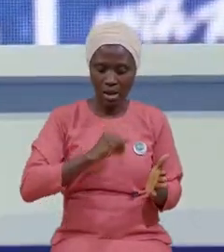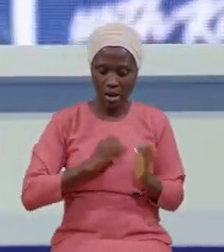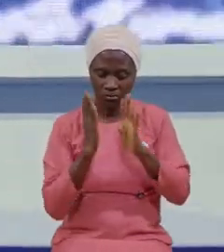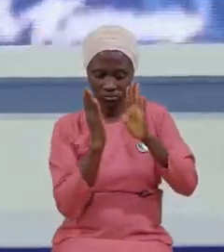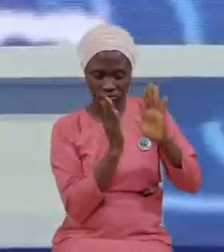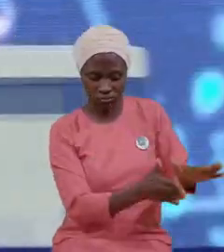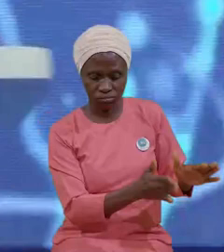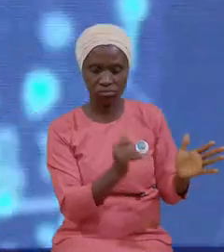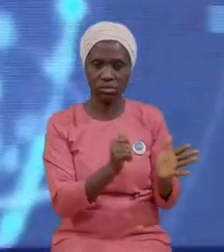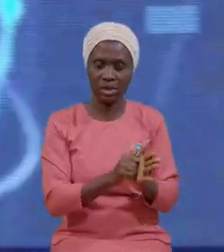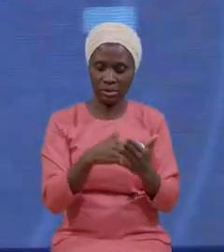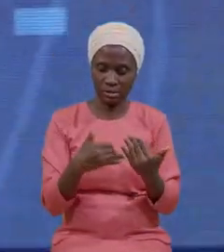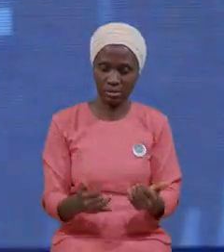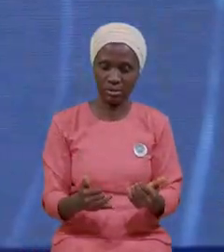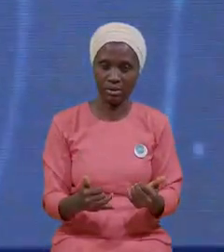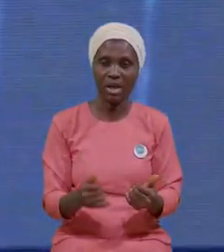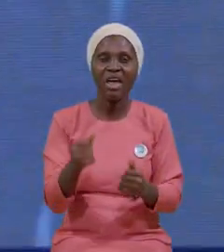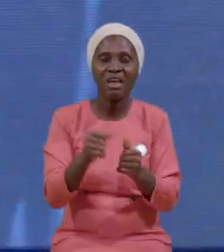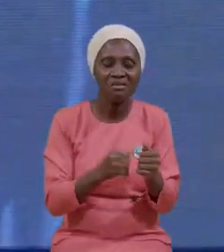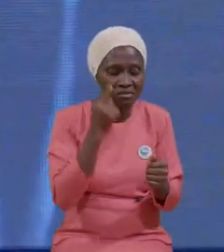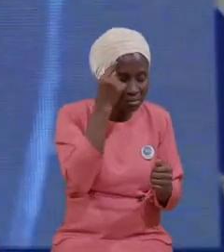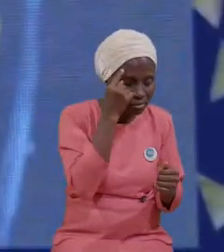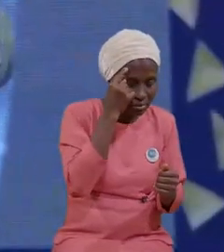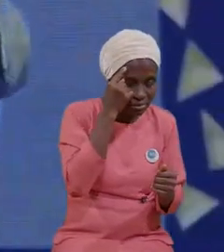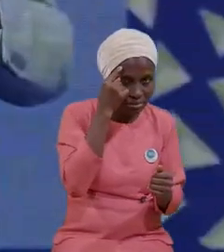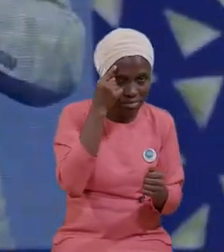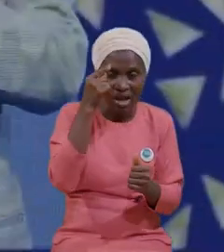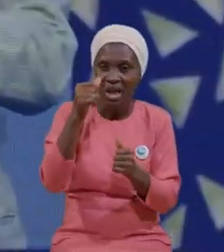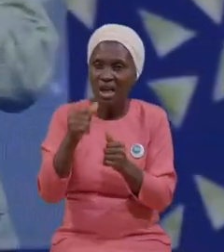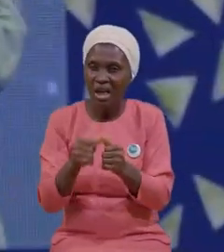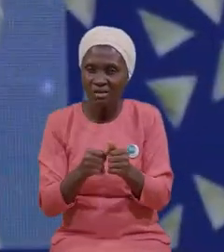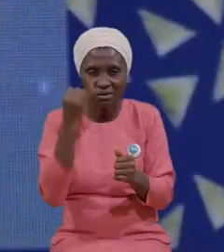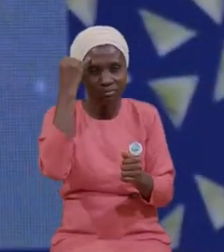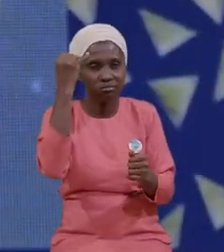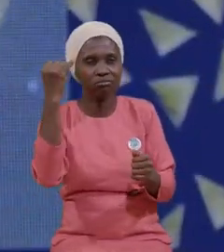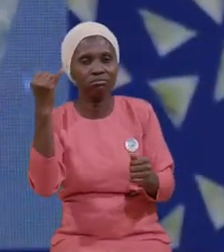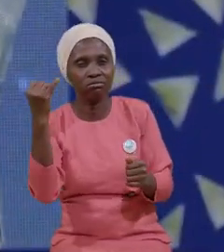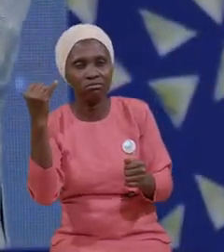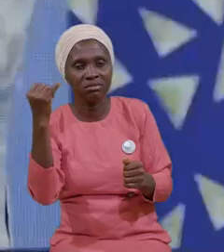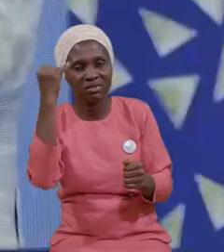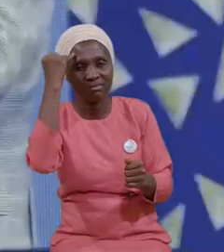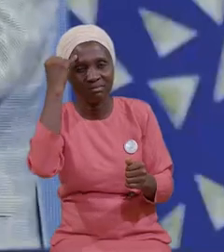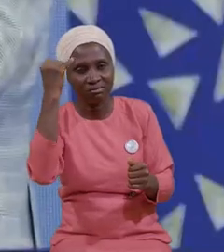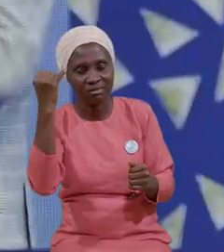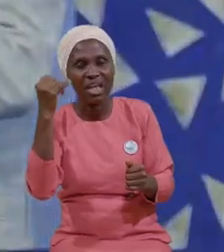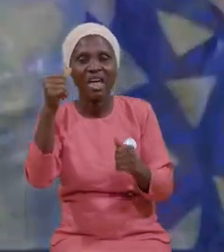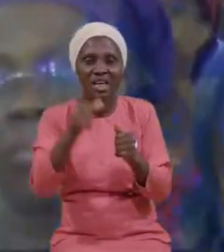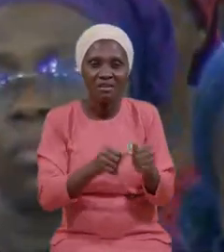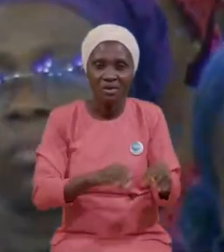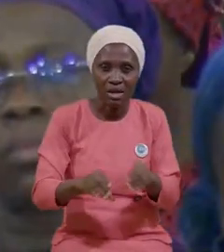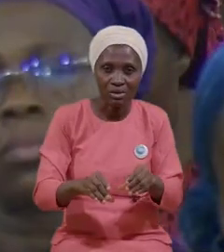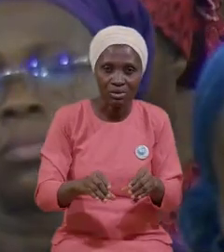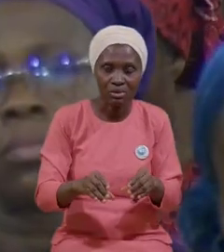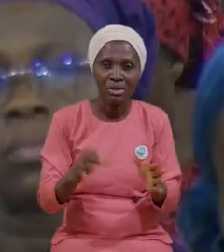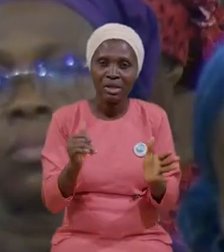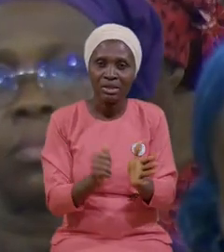that. Every thought, every imagination, every action that has